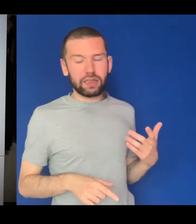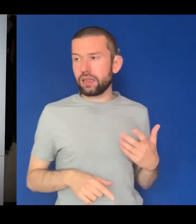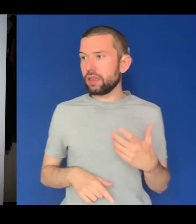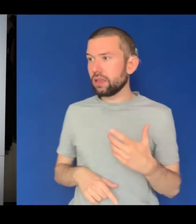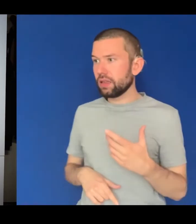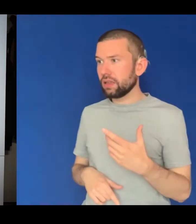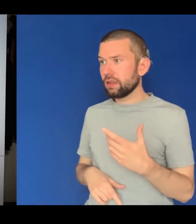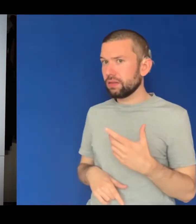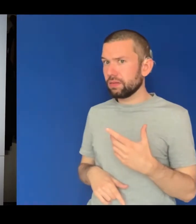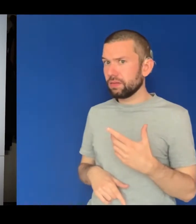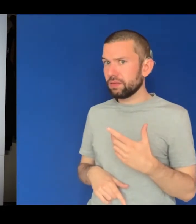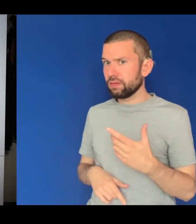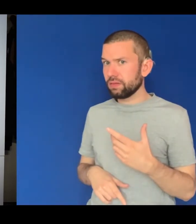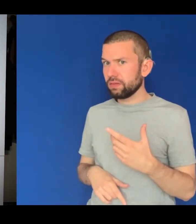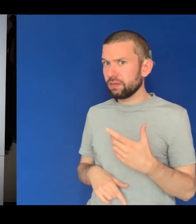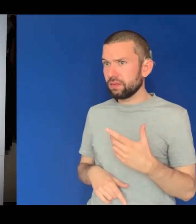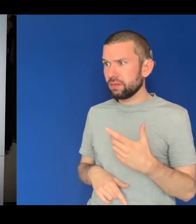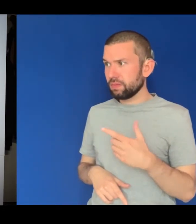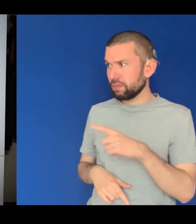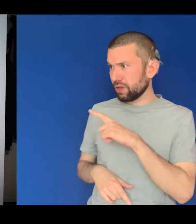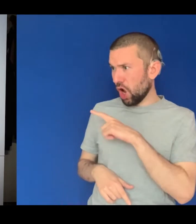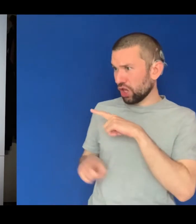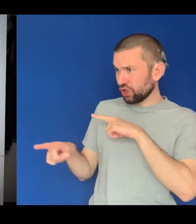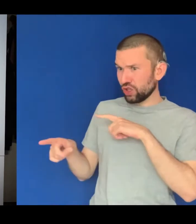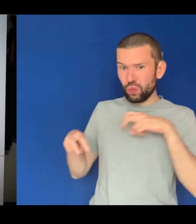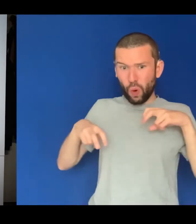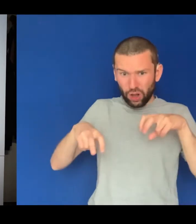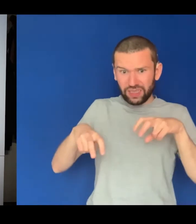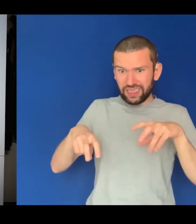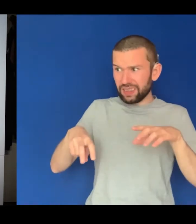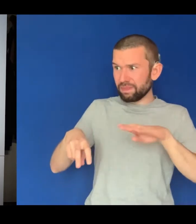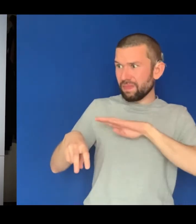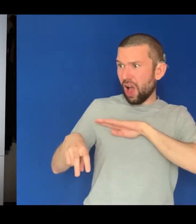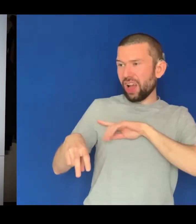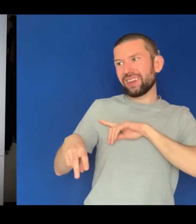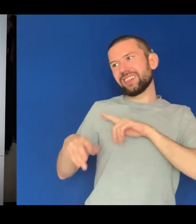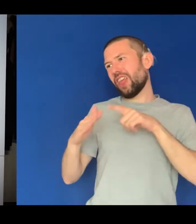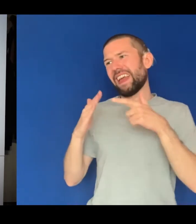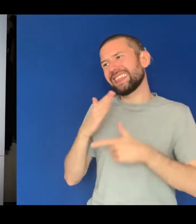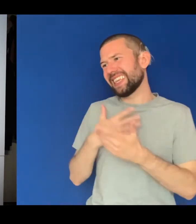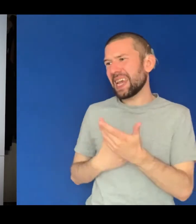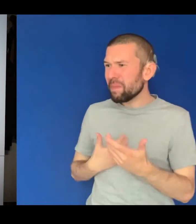cheating? What, a daft walk in the park? Ty, it's not that deep.